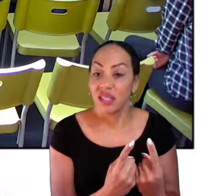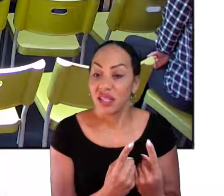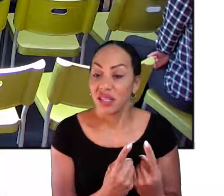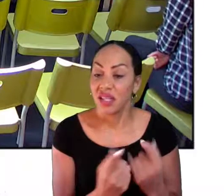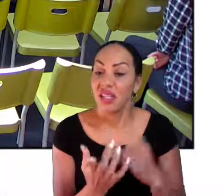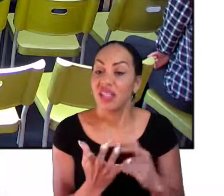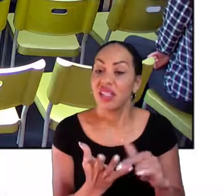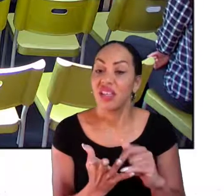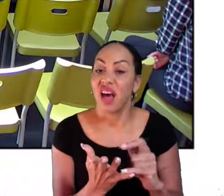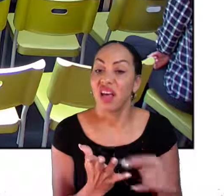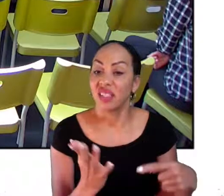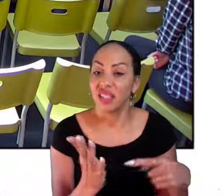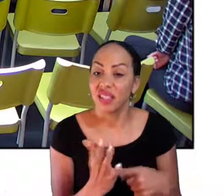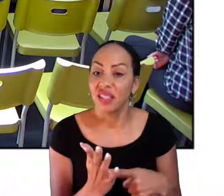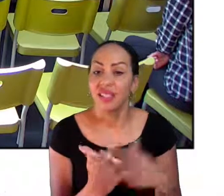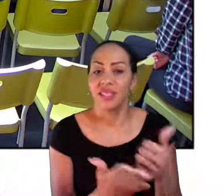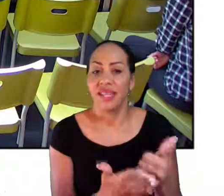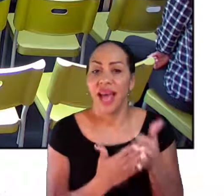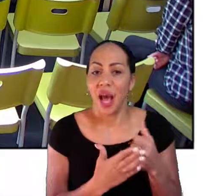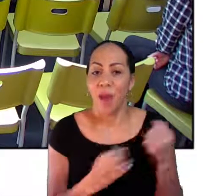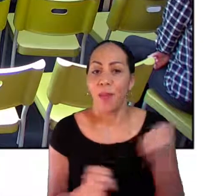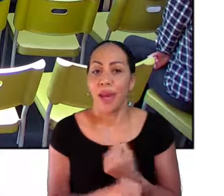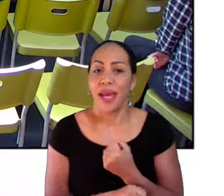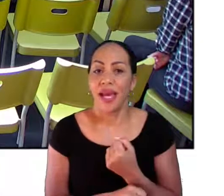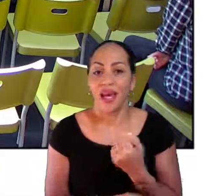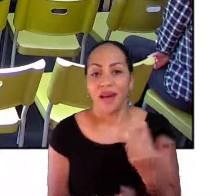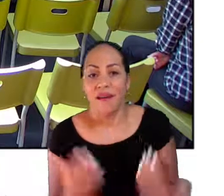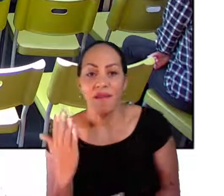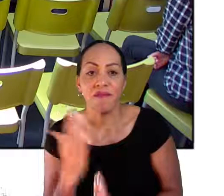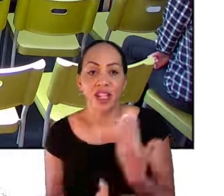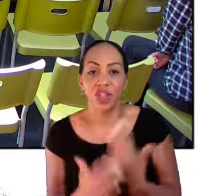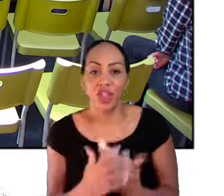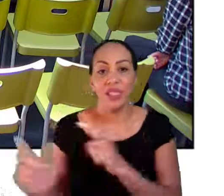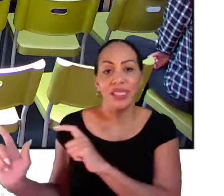fashion choices. But that's it for